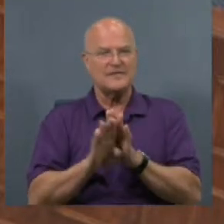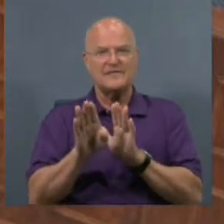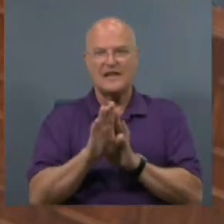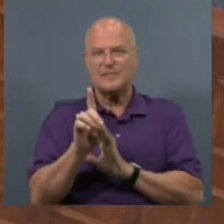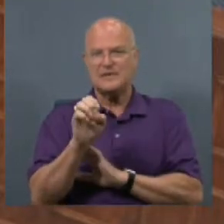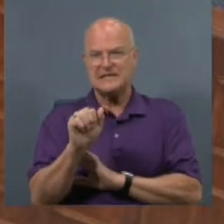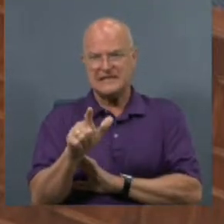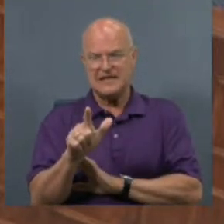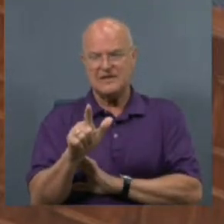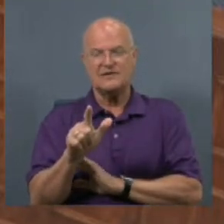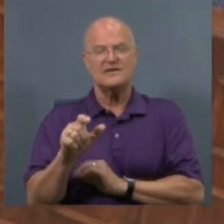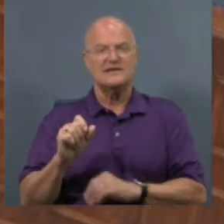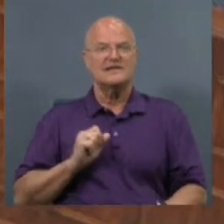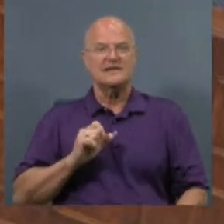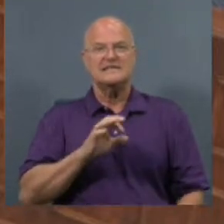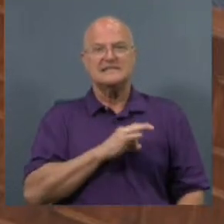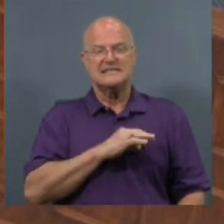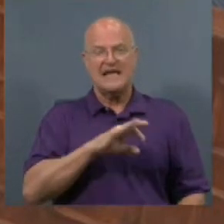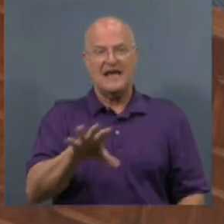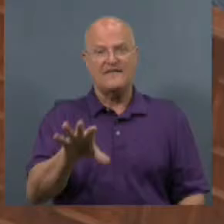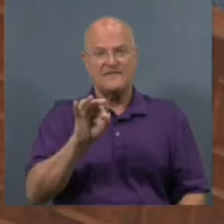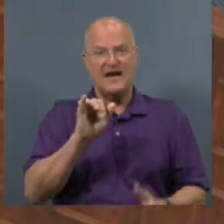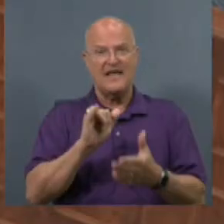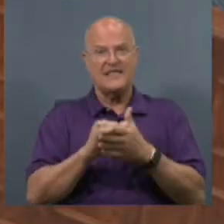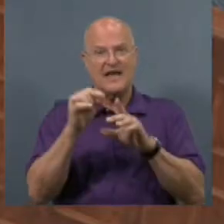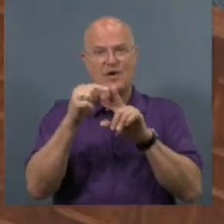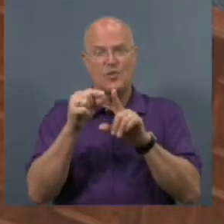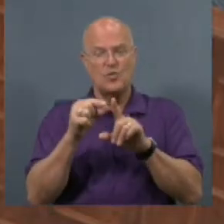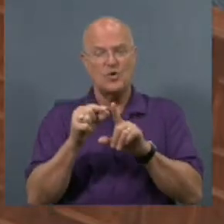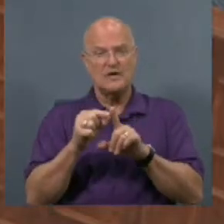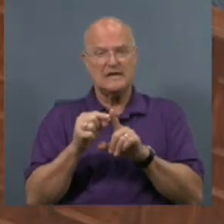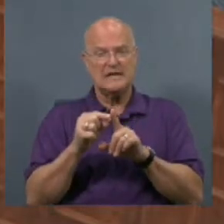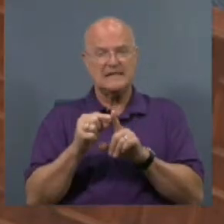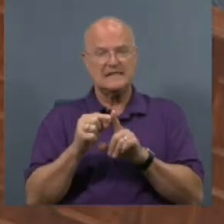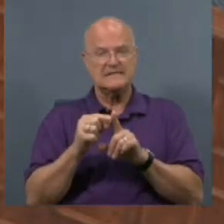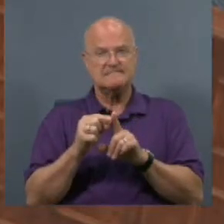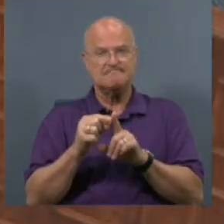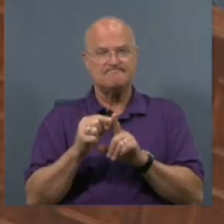think staff finds that sort of wording